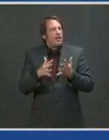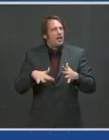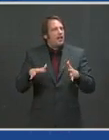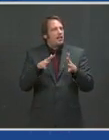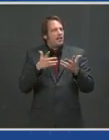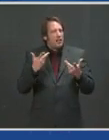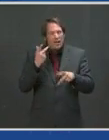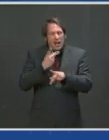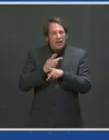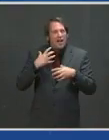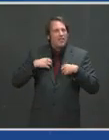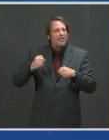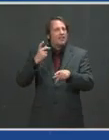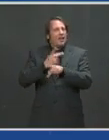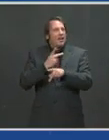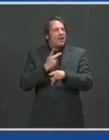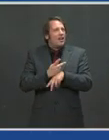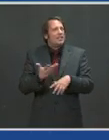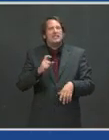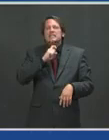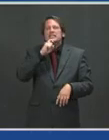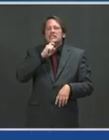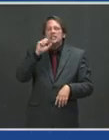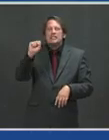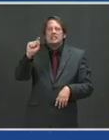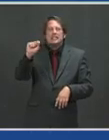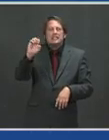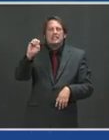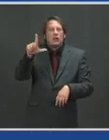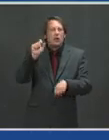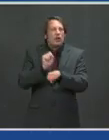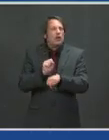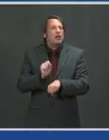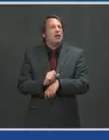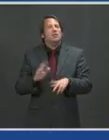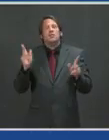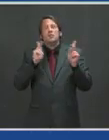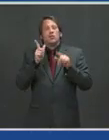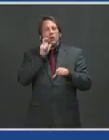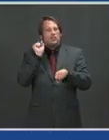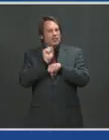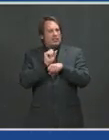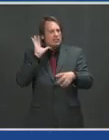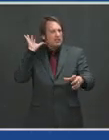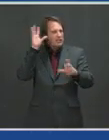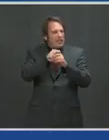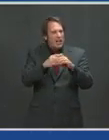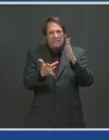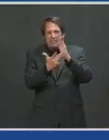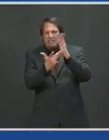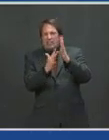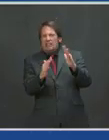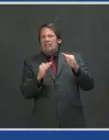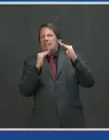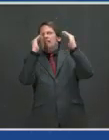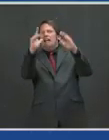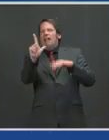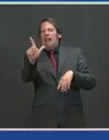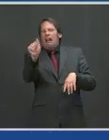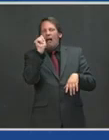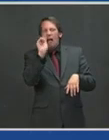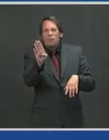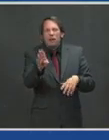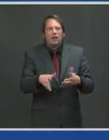steel workers, folks who work in the cutting-edge labs. Nearly 90% of the infrastructure